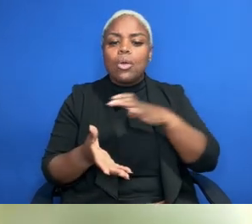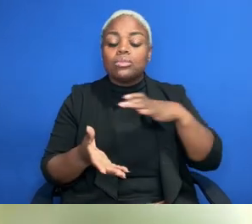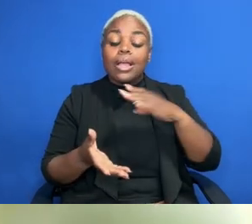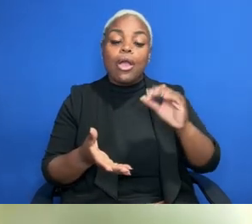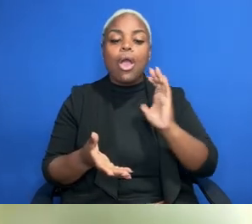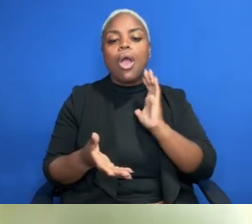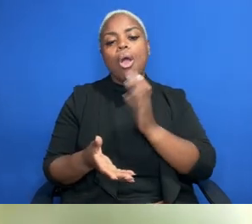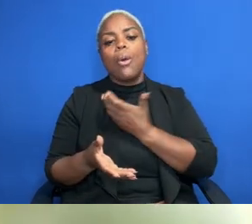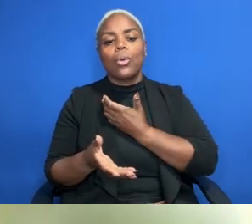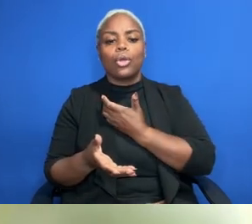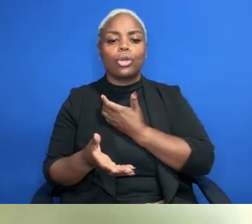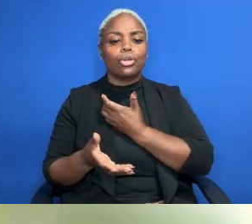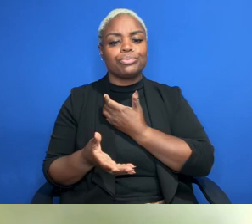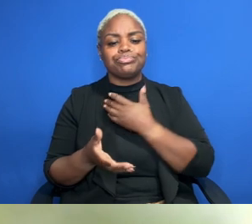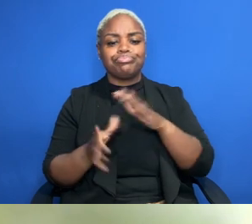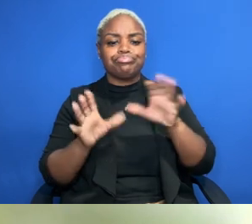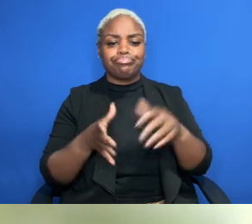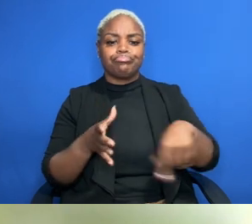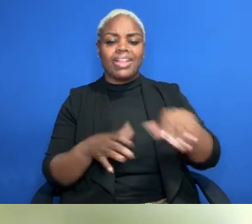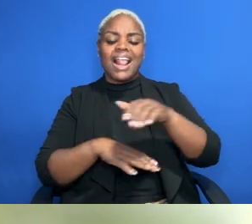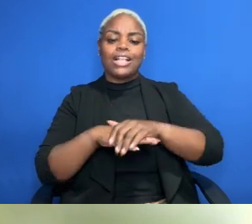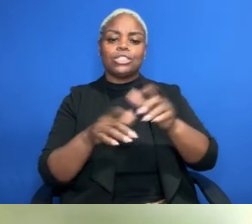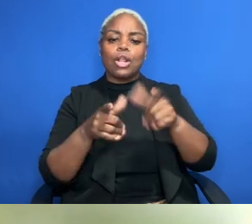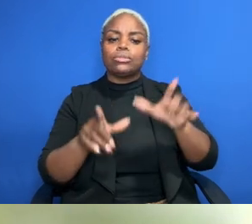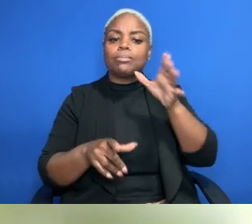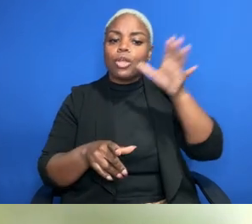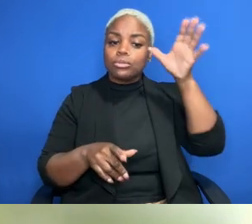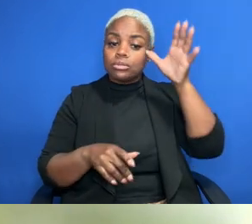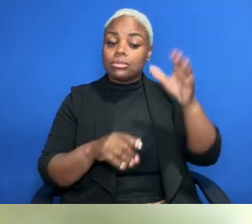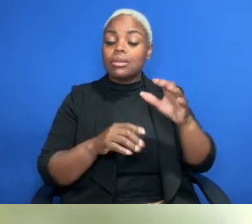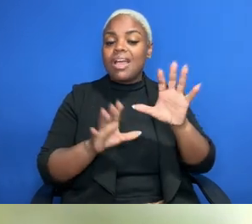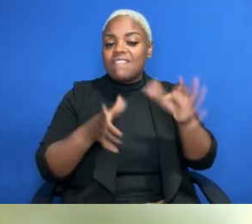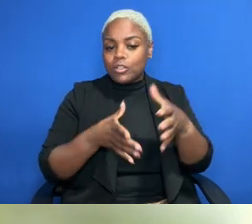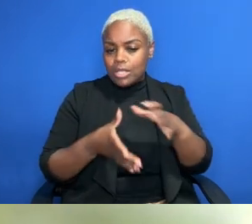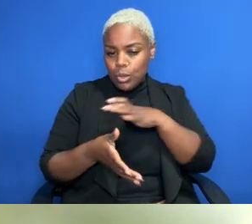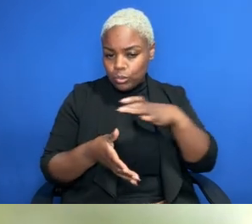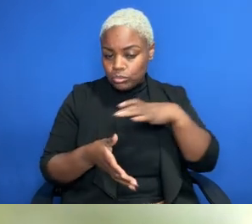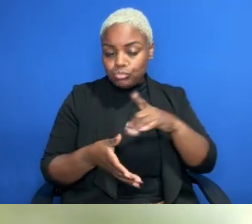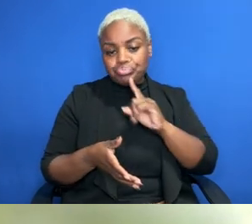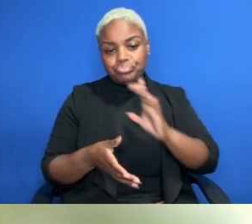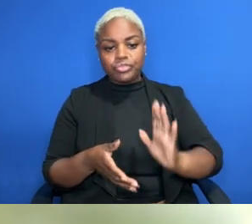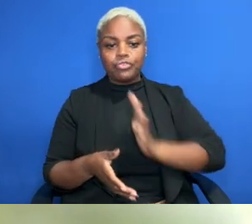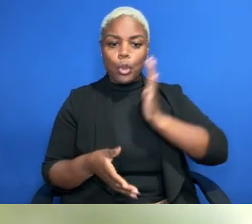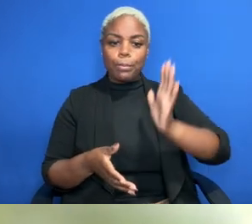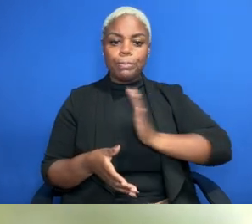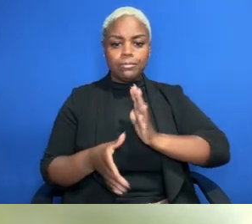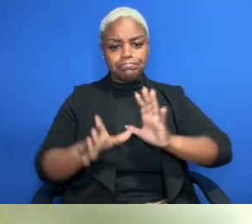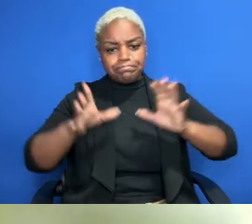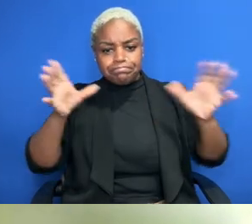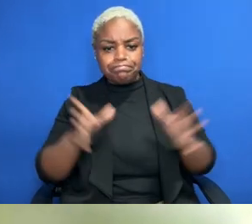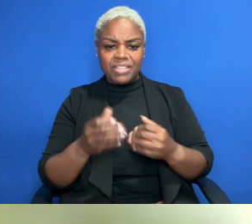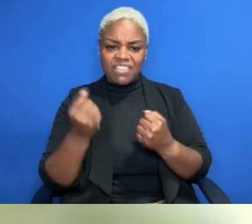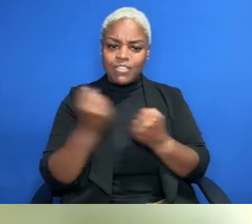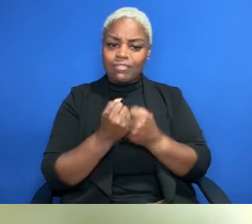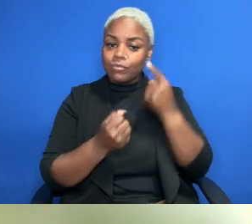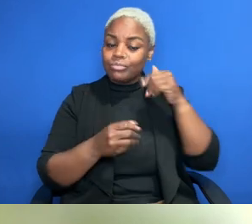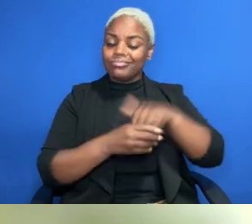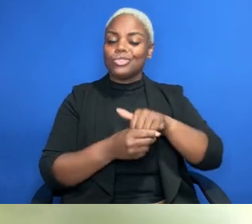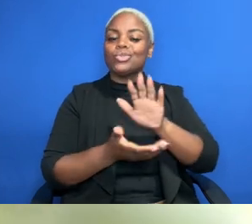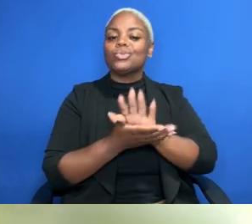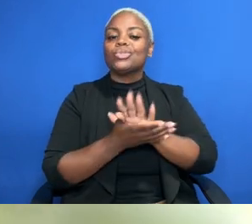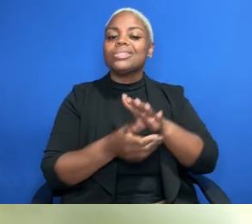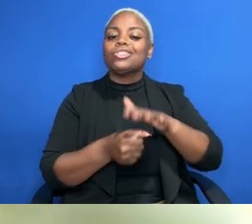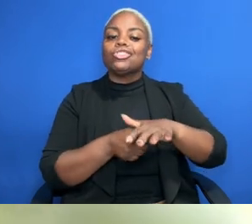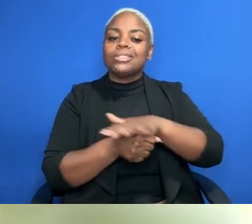our special education parent advisory councils and our English language parent advisory councils are formal bodies that are advisors to the